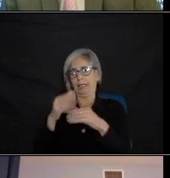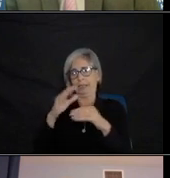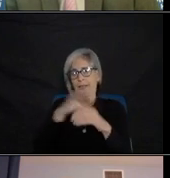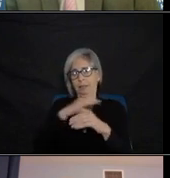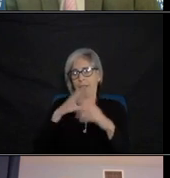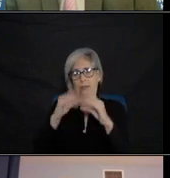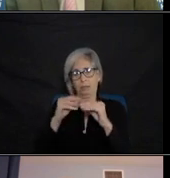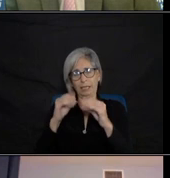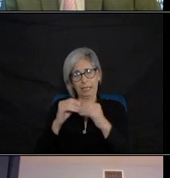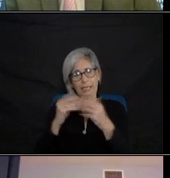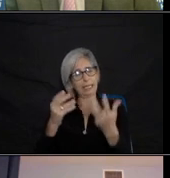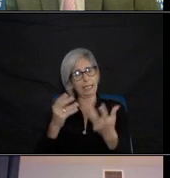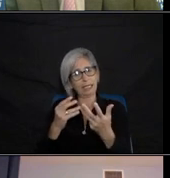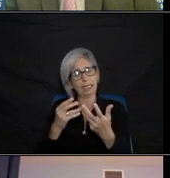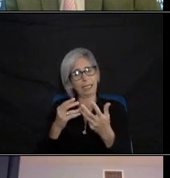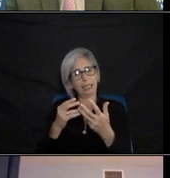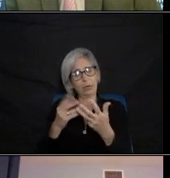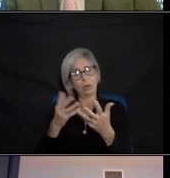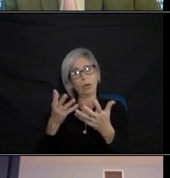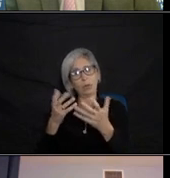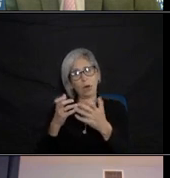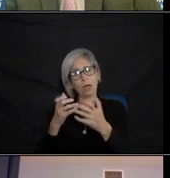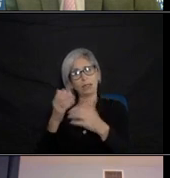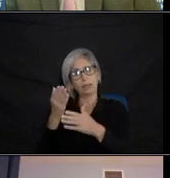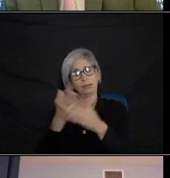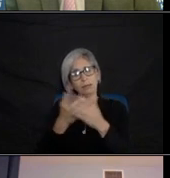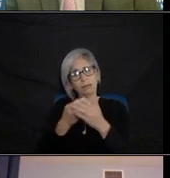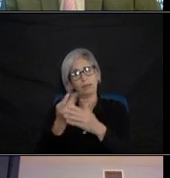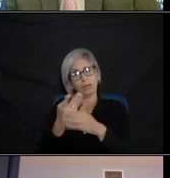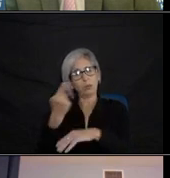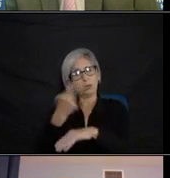meeting. We would certainly want it a couple of days before,